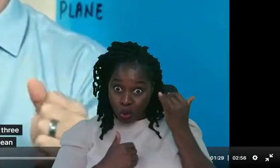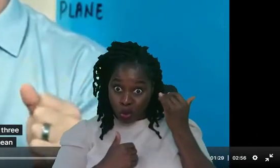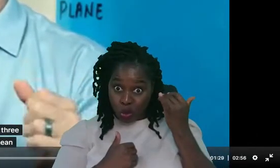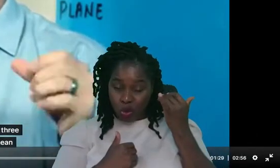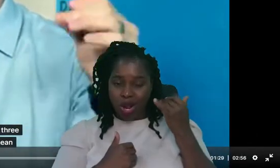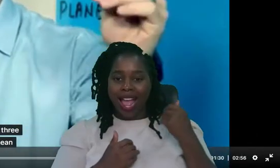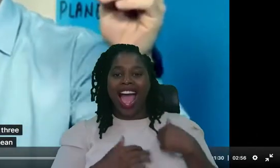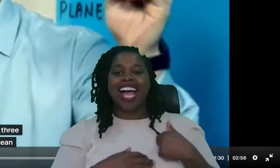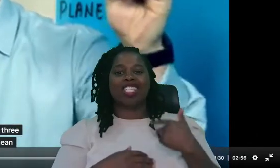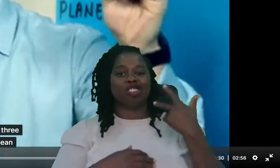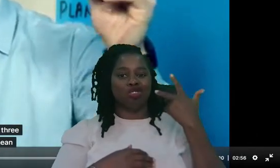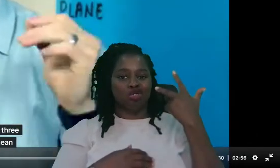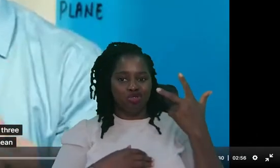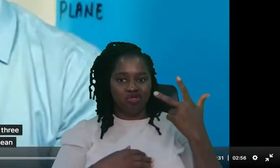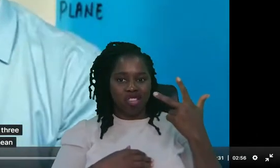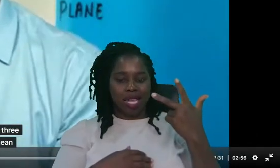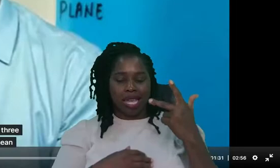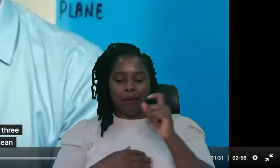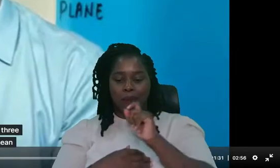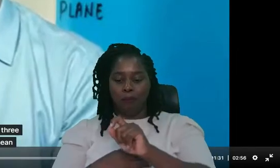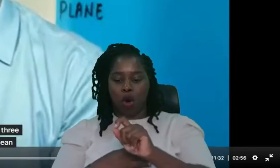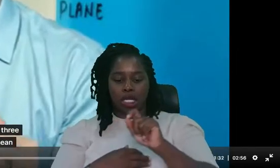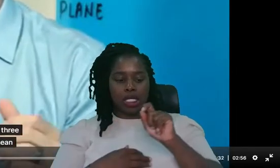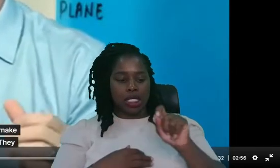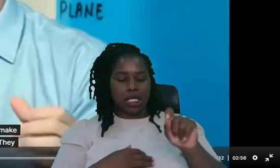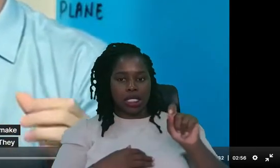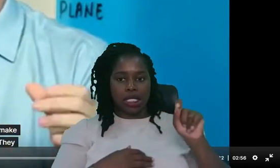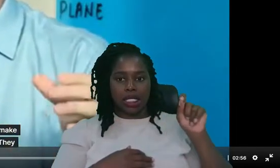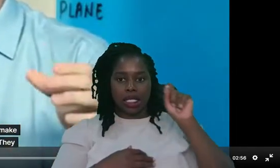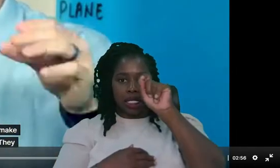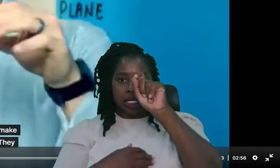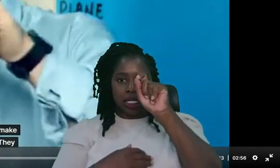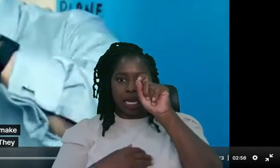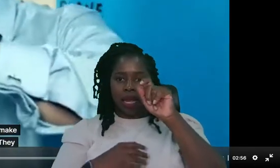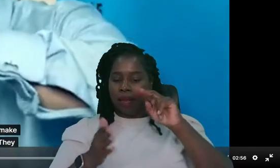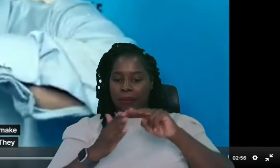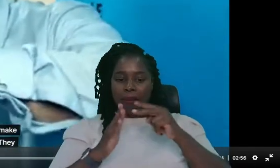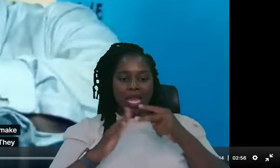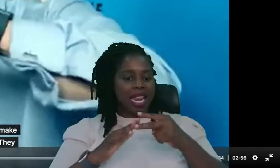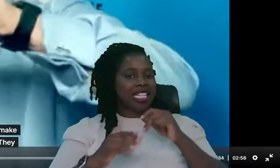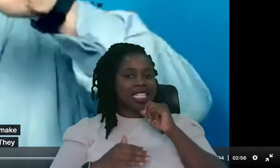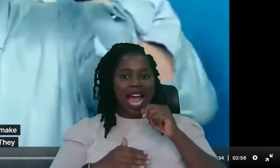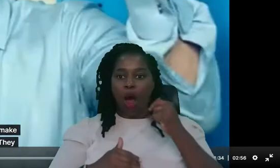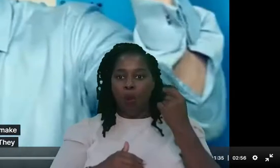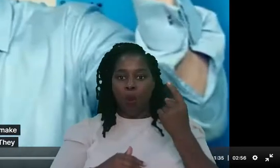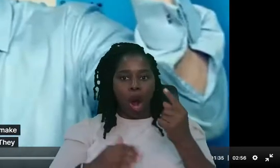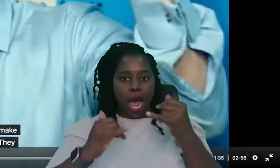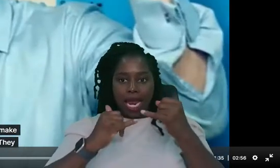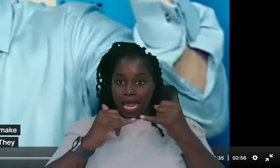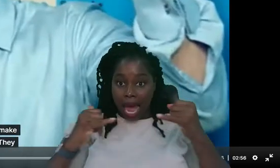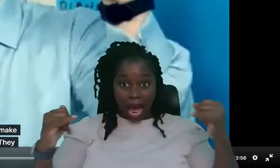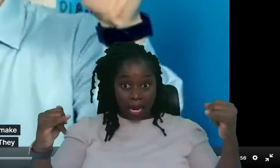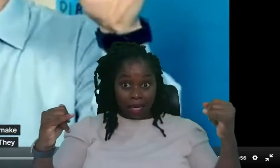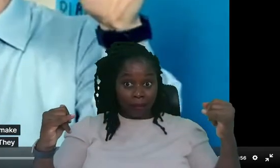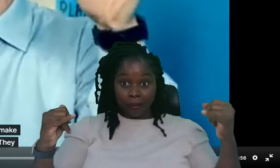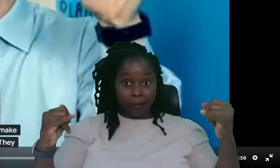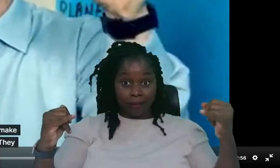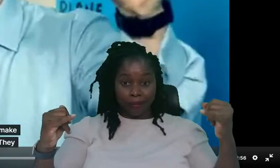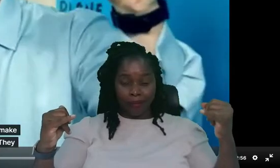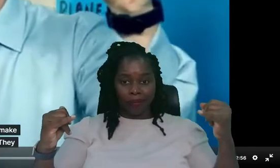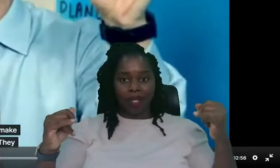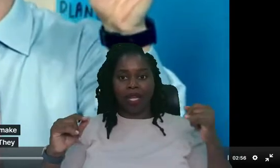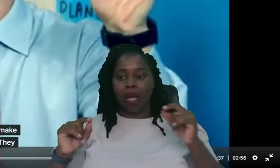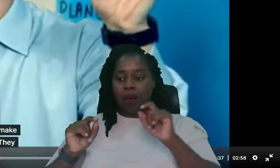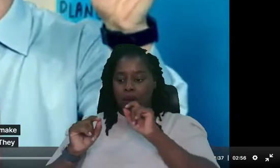as three non collinear points what I mean by that is that the points don't make a line they